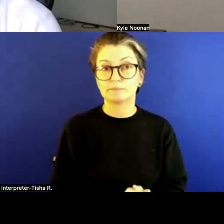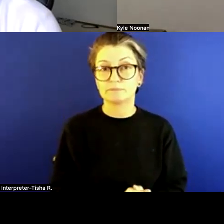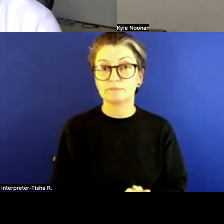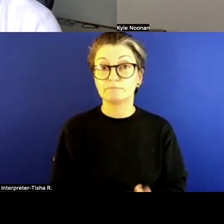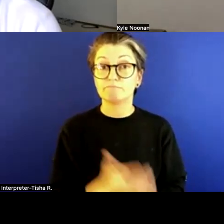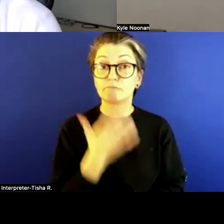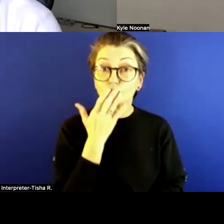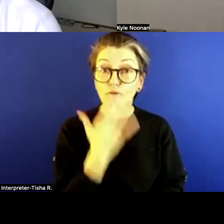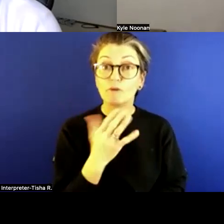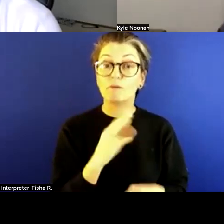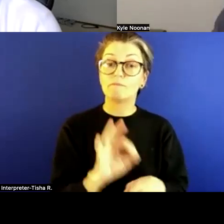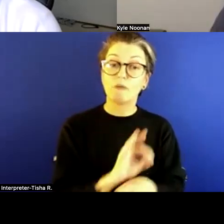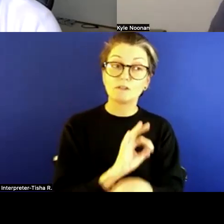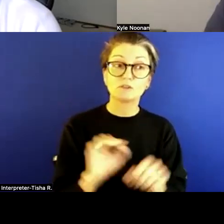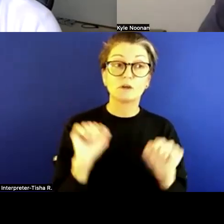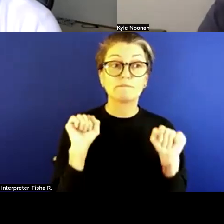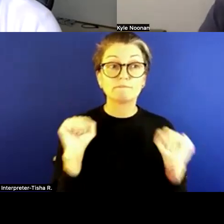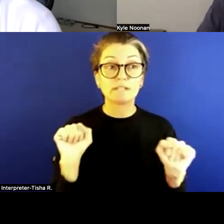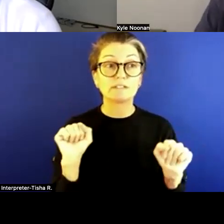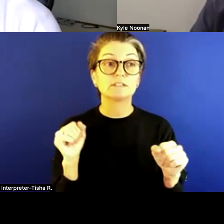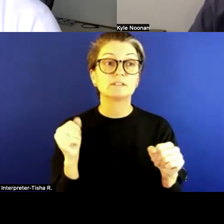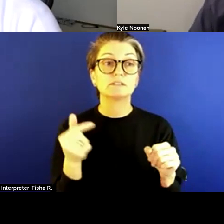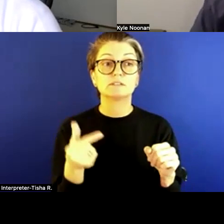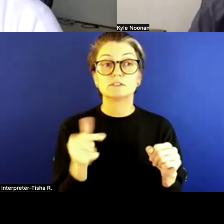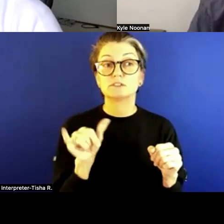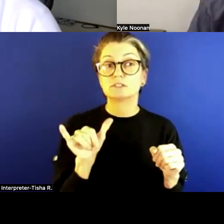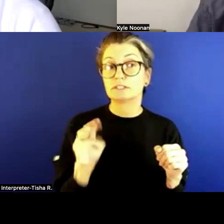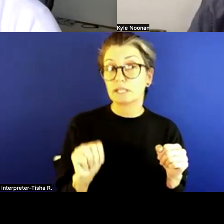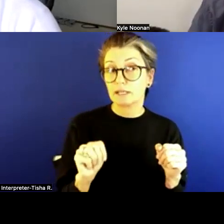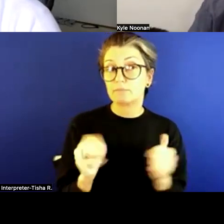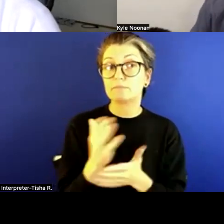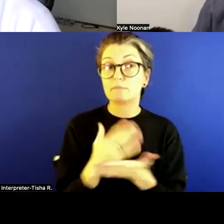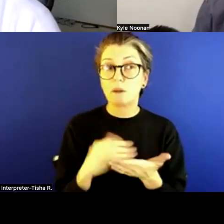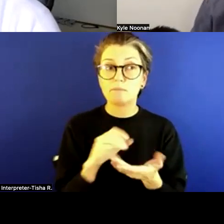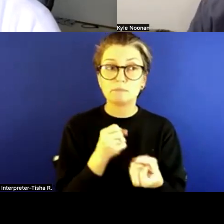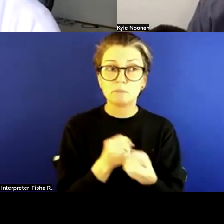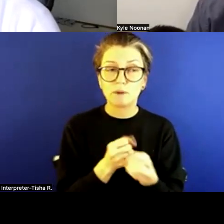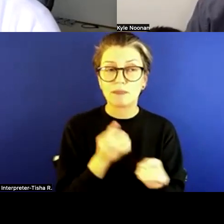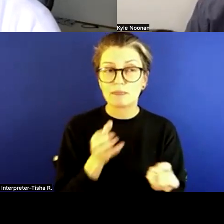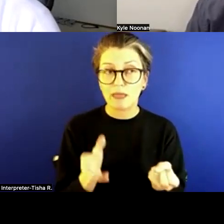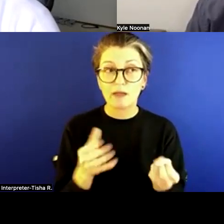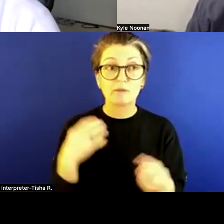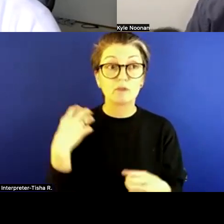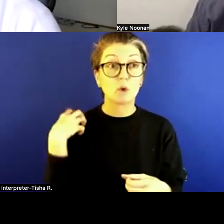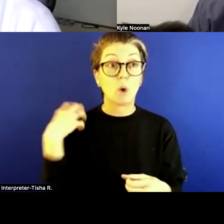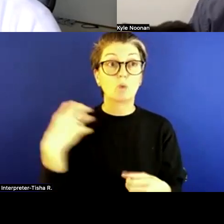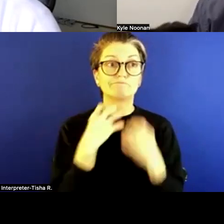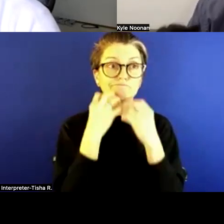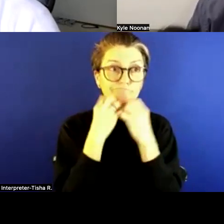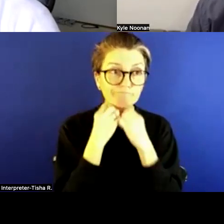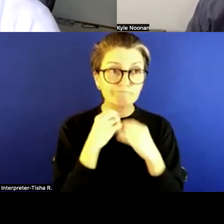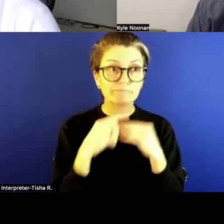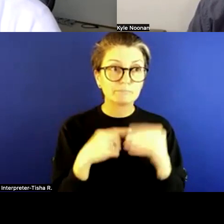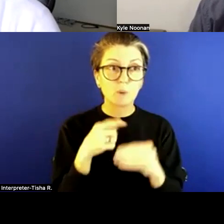fitness gym, whatever brand it may be, there's typically some supportive nature. The coaches actually care about who's there and they want to see you show up every